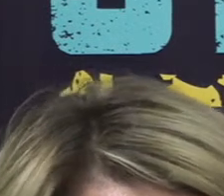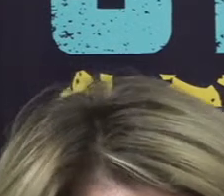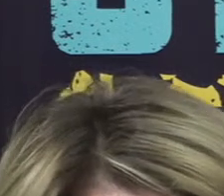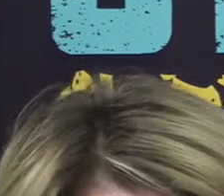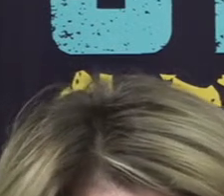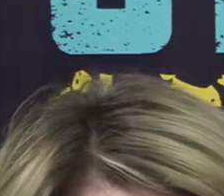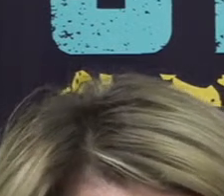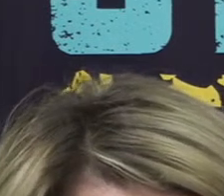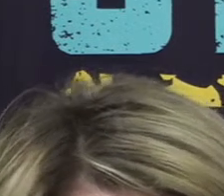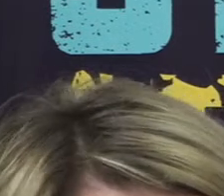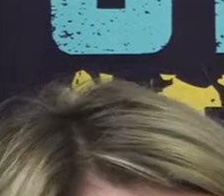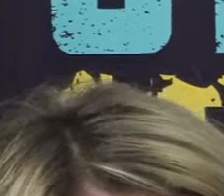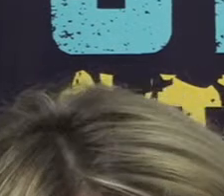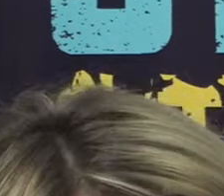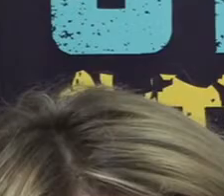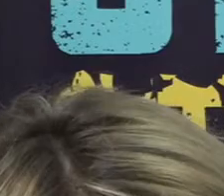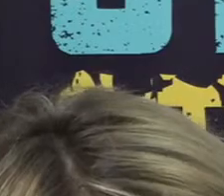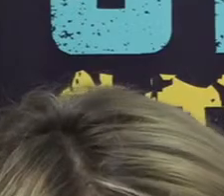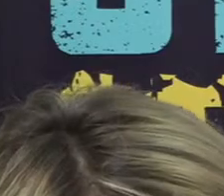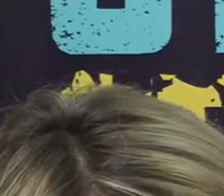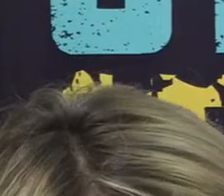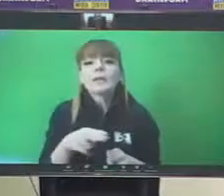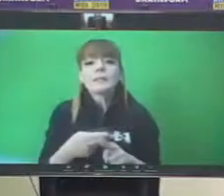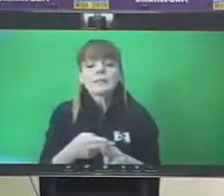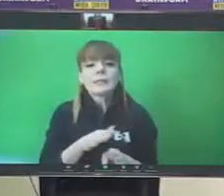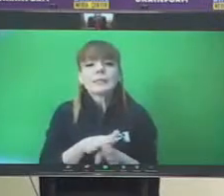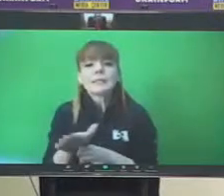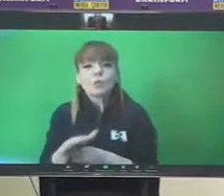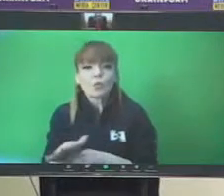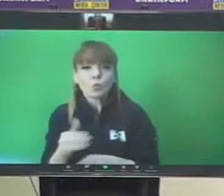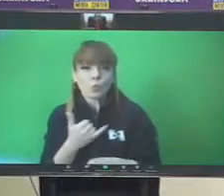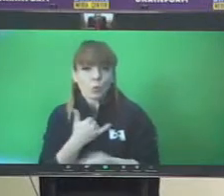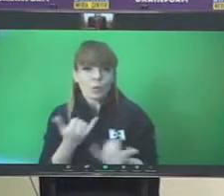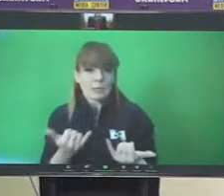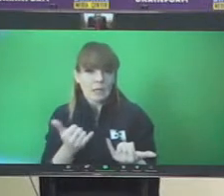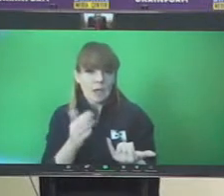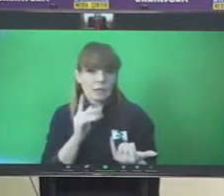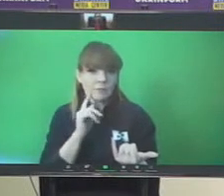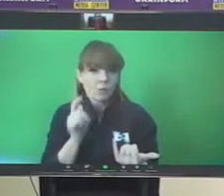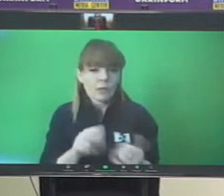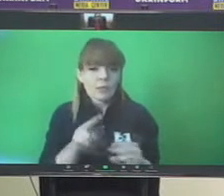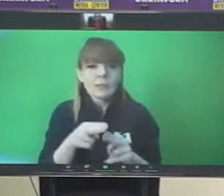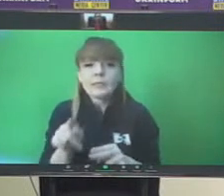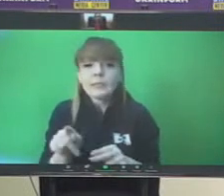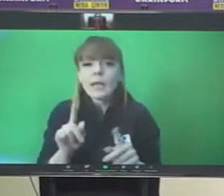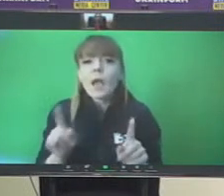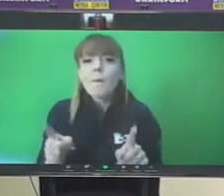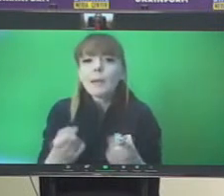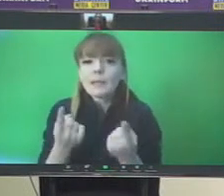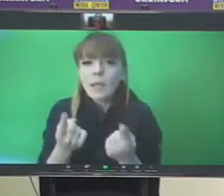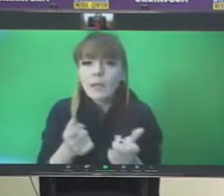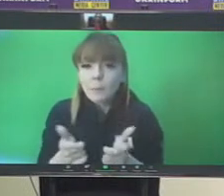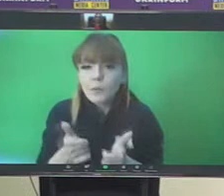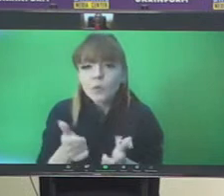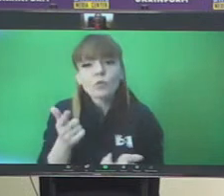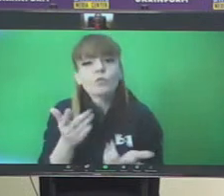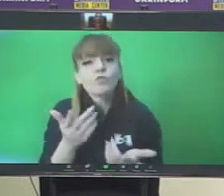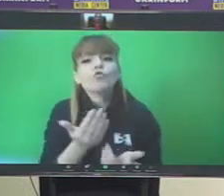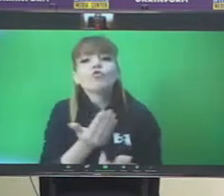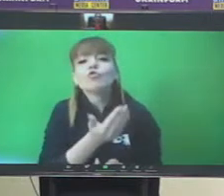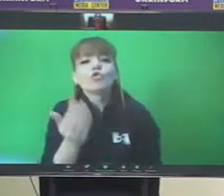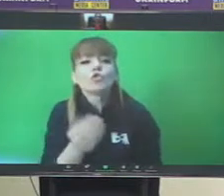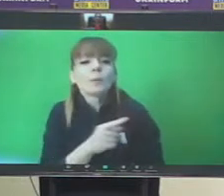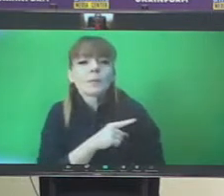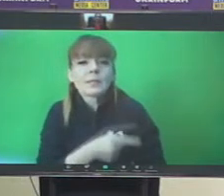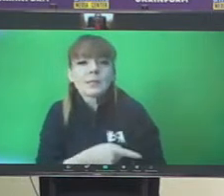certain rehabilitation is needed. So, Mr. Vitaly, how is it going on in Ukraine, this rehabilitation? Who